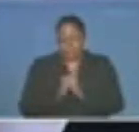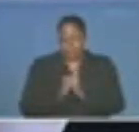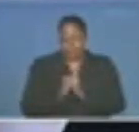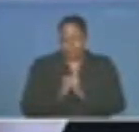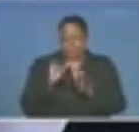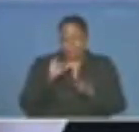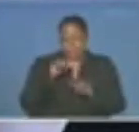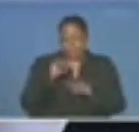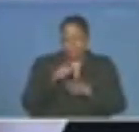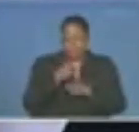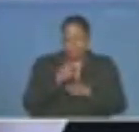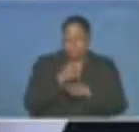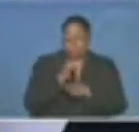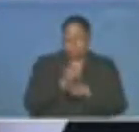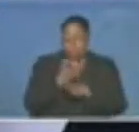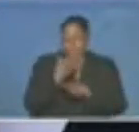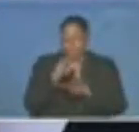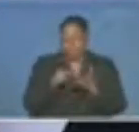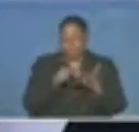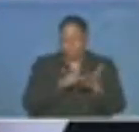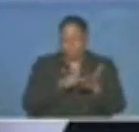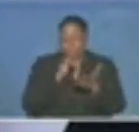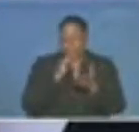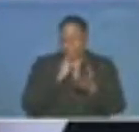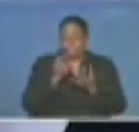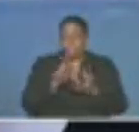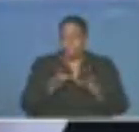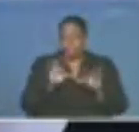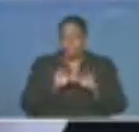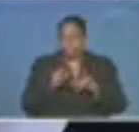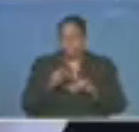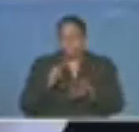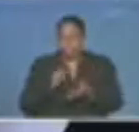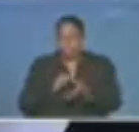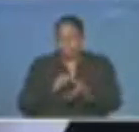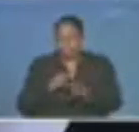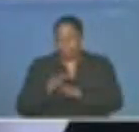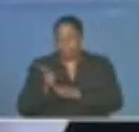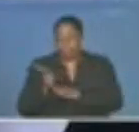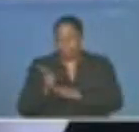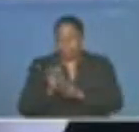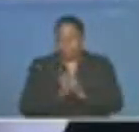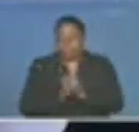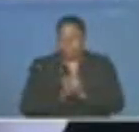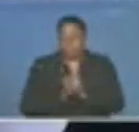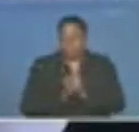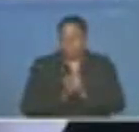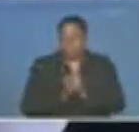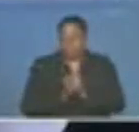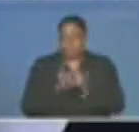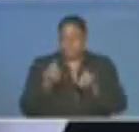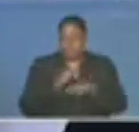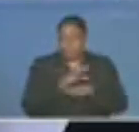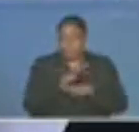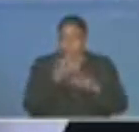its function and duties of the registrar are vital to the nursing profession. The council